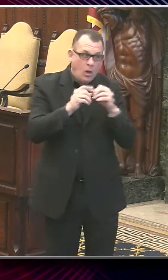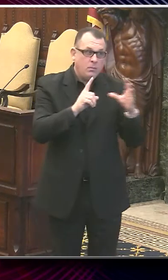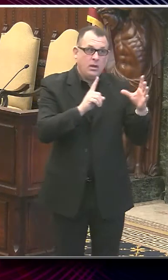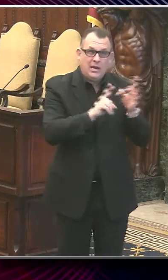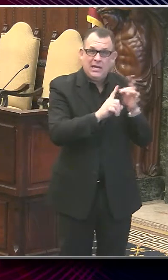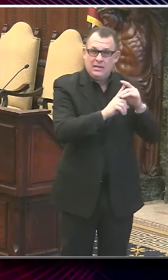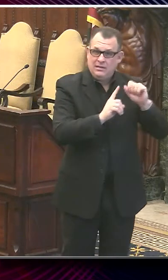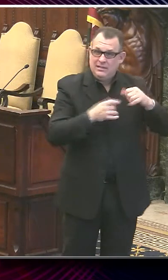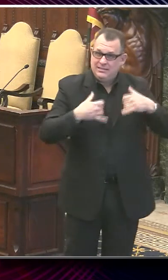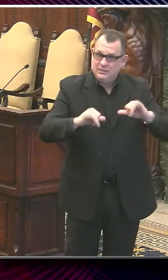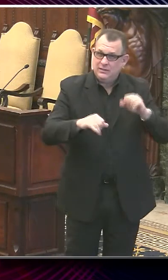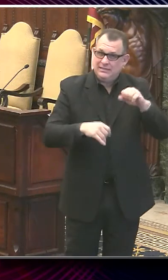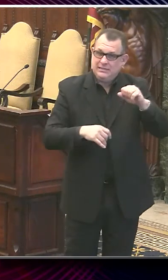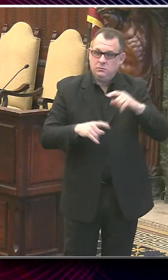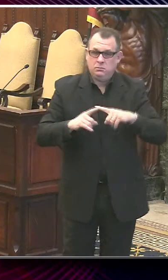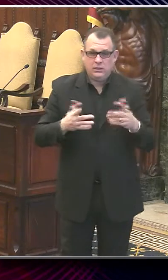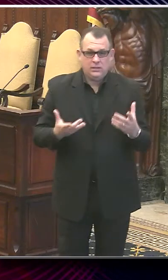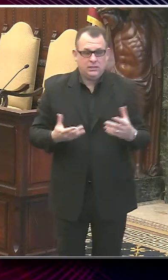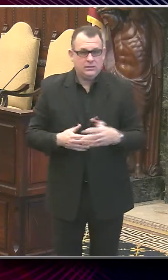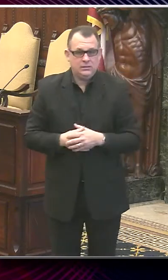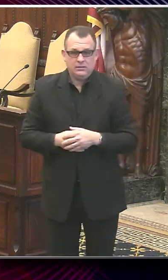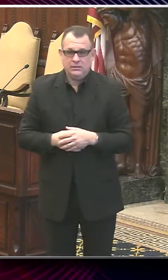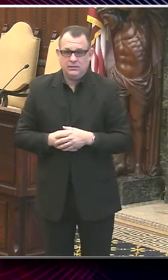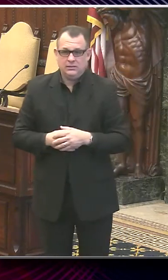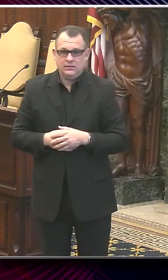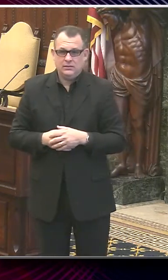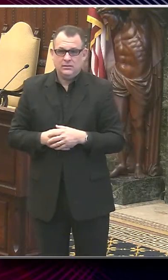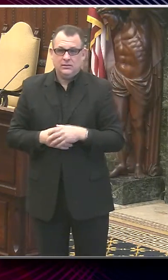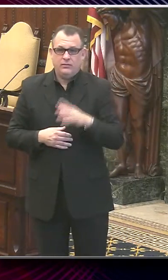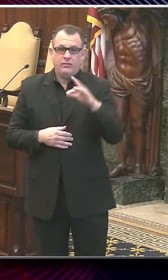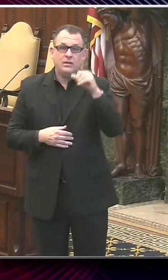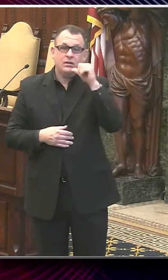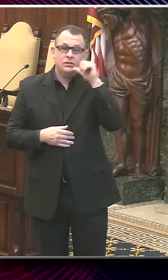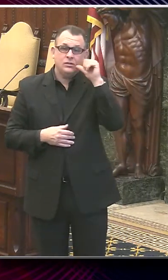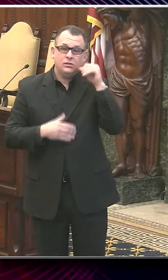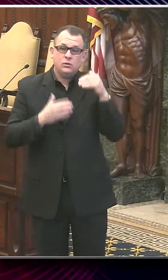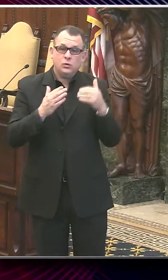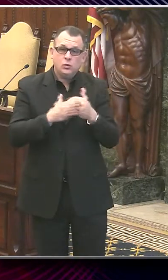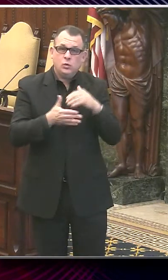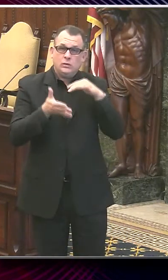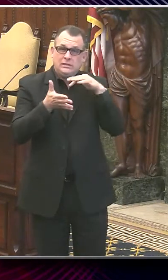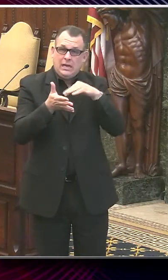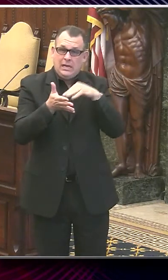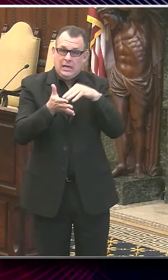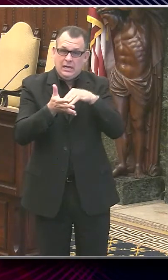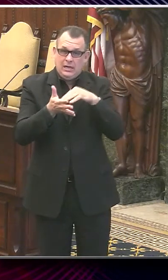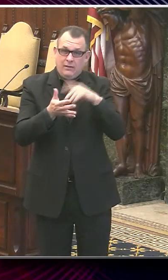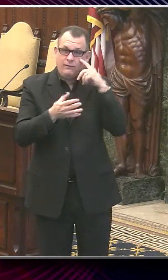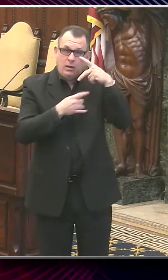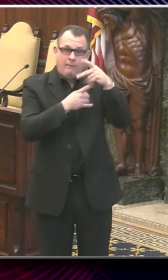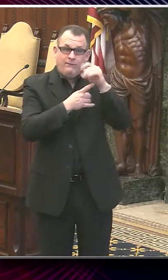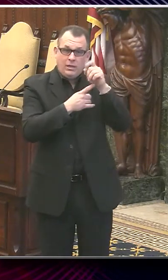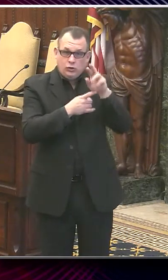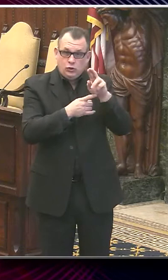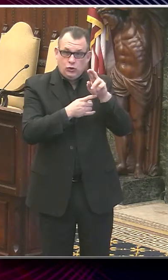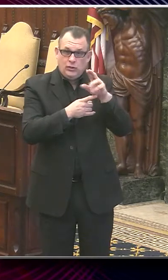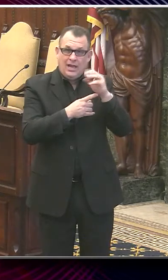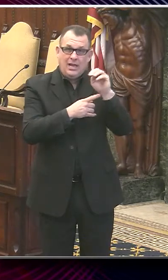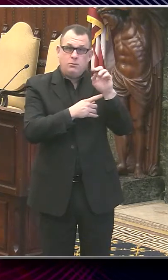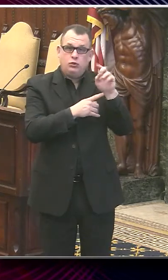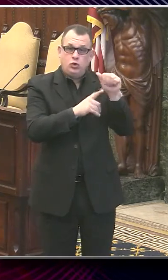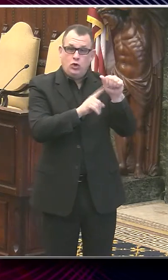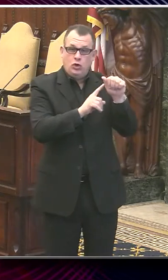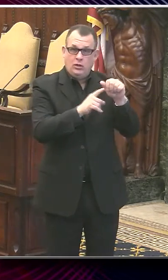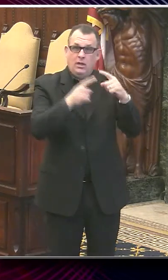vaccination. You may notice yesterday there was a new CDC study that was released showing that the Pfizer and the Moderna vaccines were highly effective